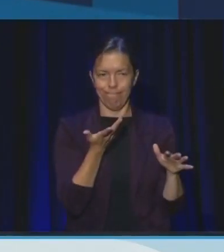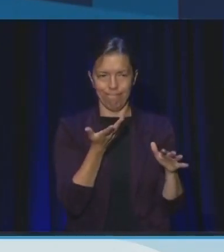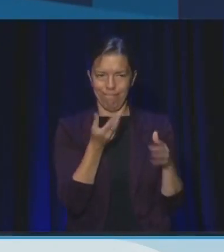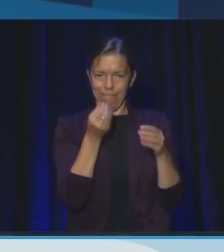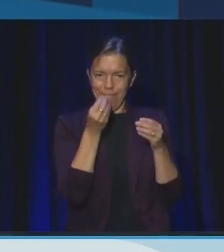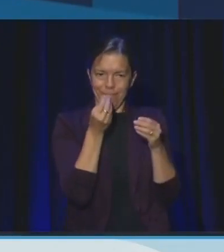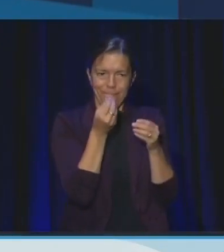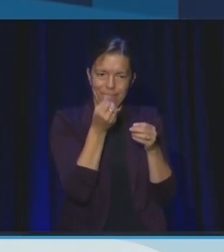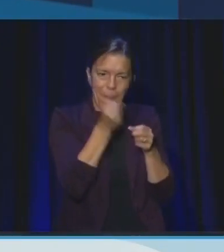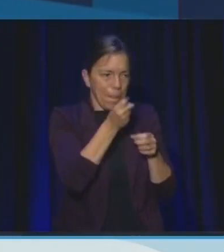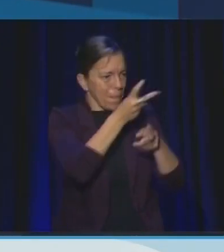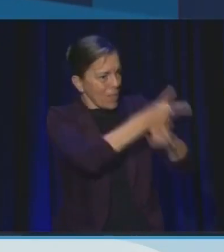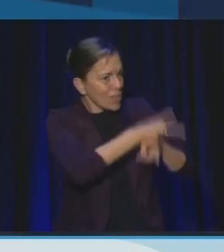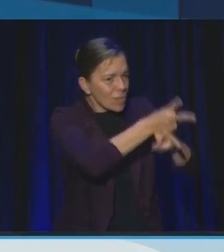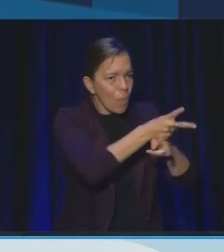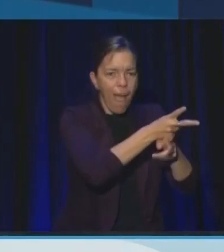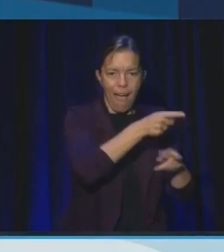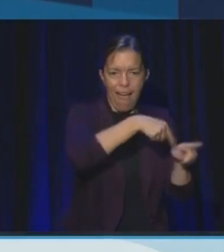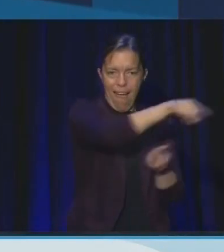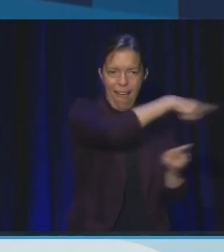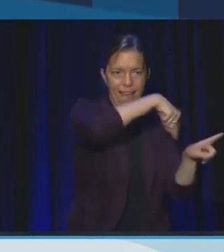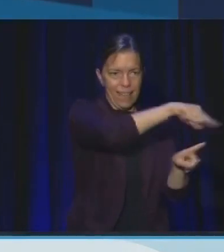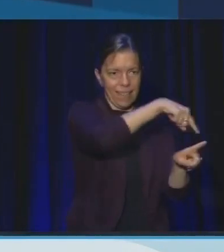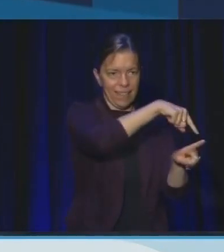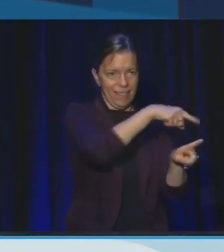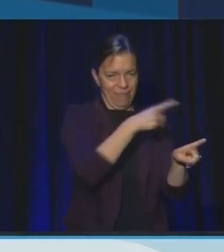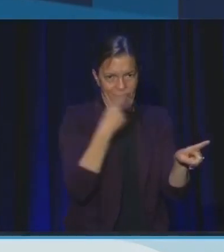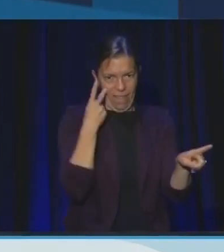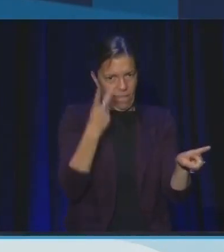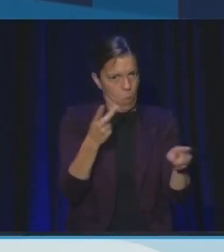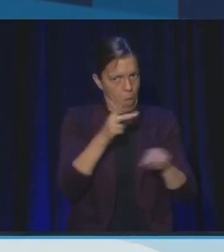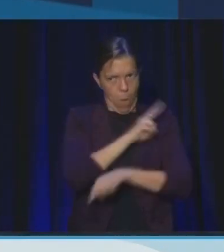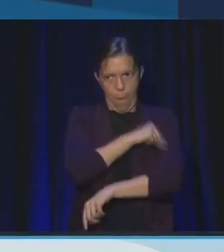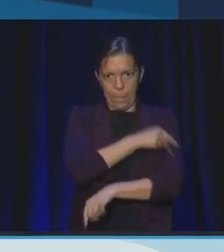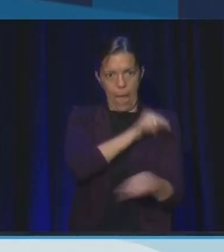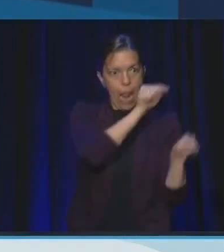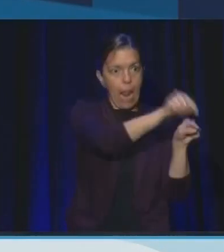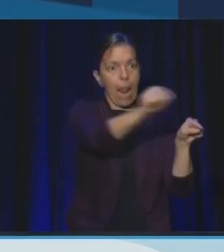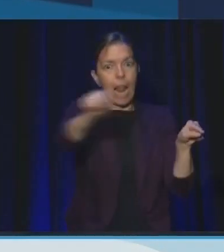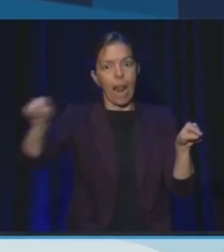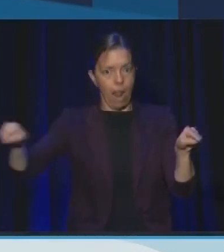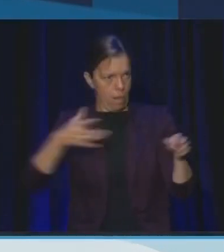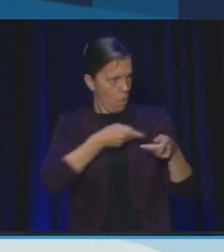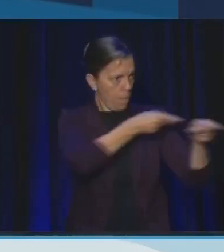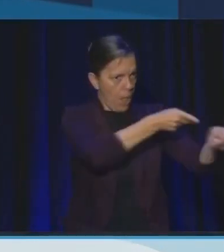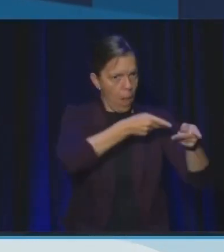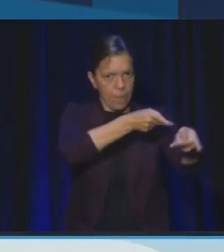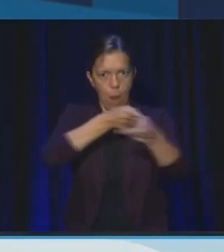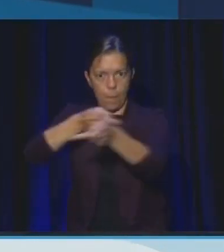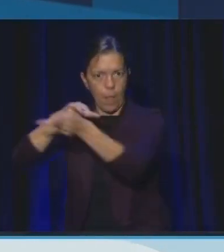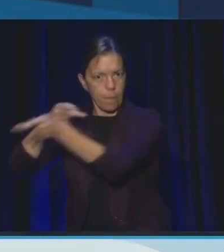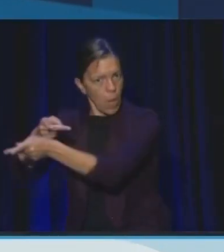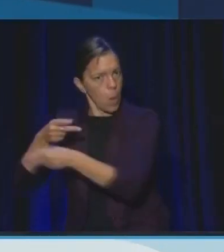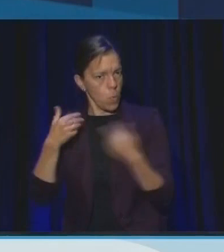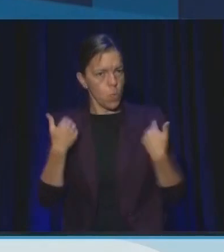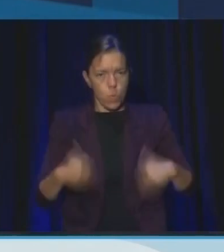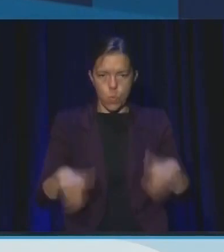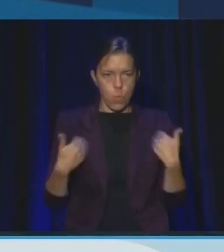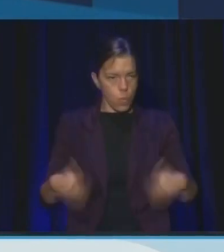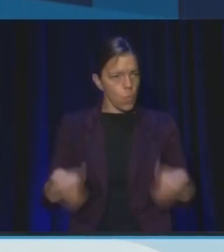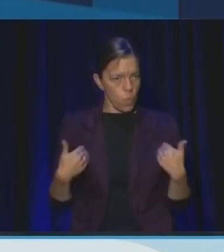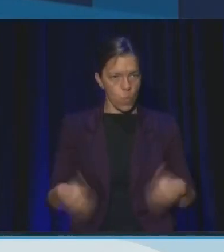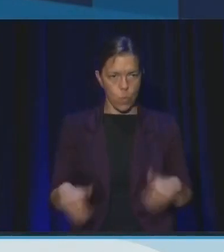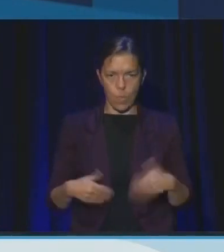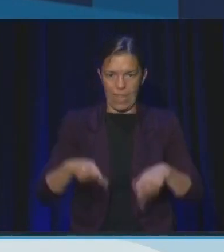than in all hospitals, it's an And when I say that it's an help, it's not that there is